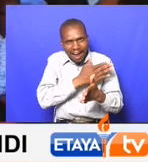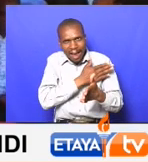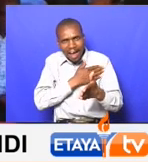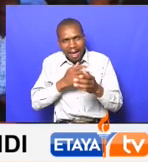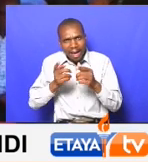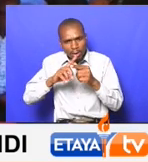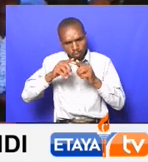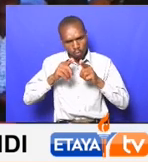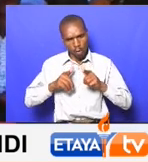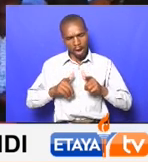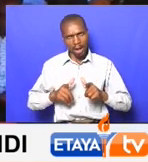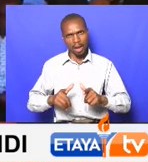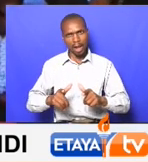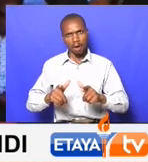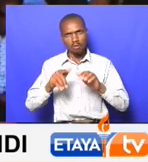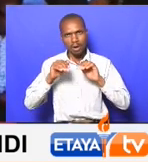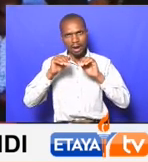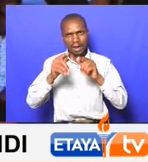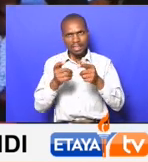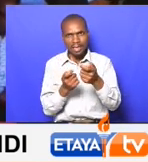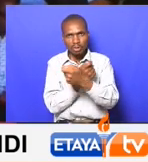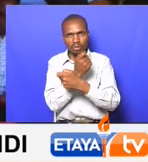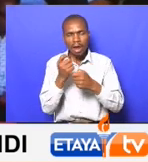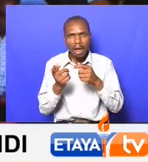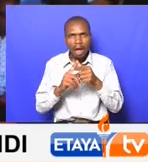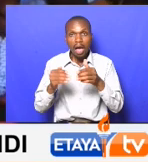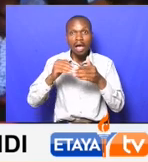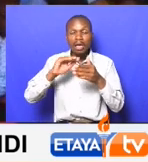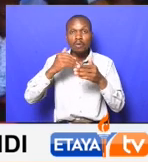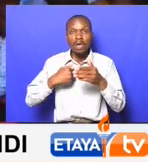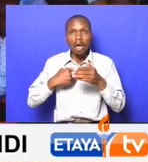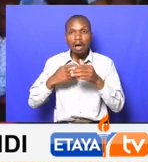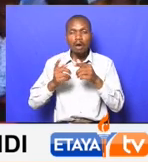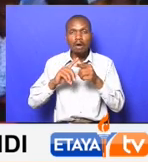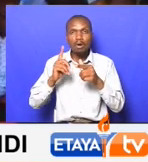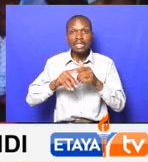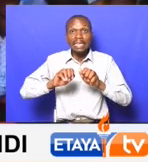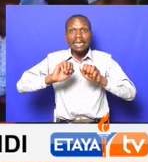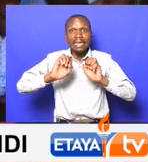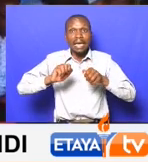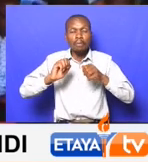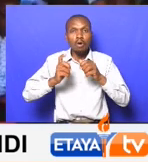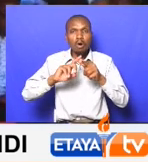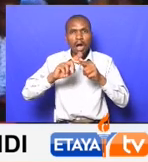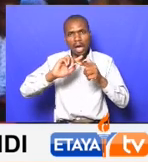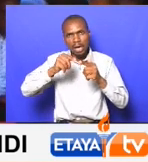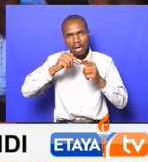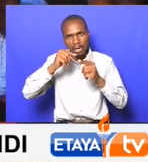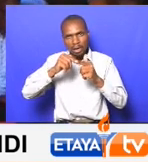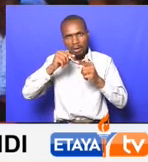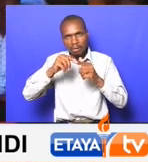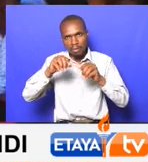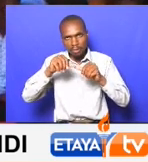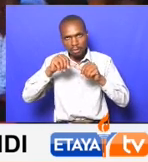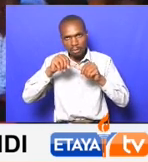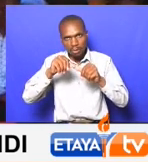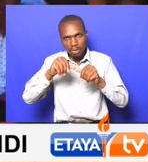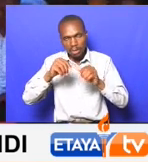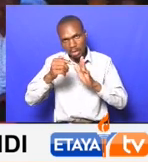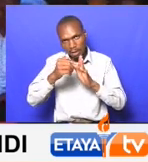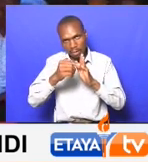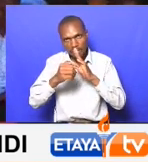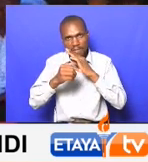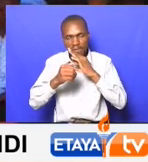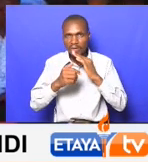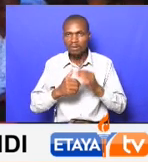without agripreneurs, we would have been unable to build capacity and